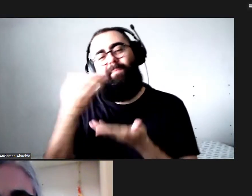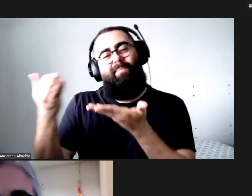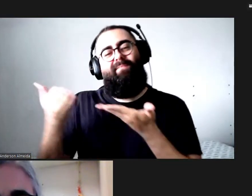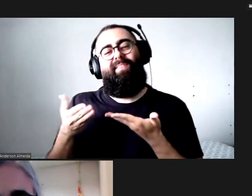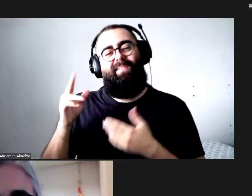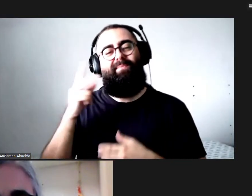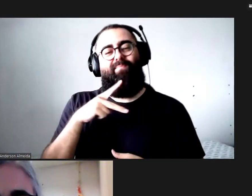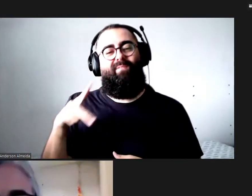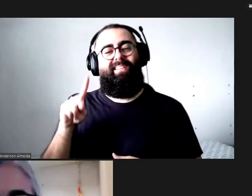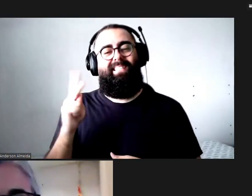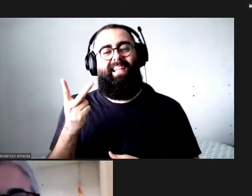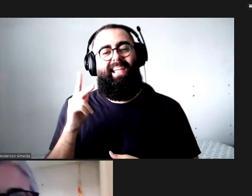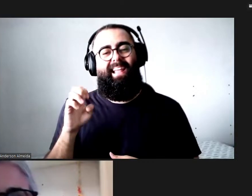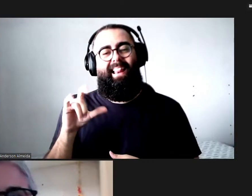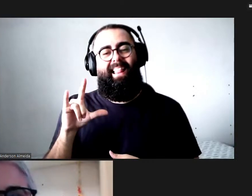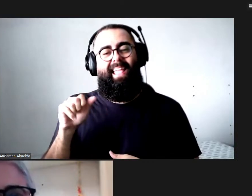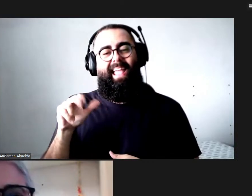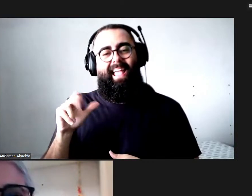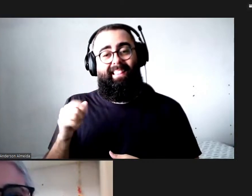The screen is yours.